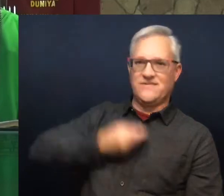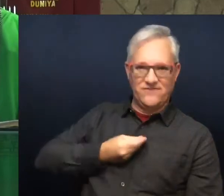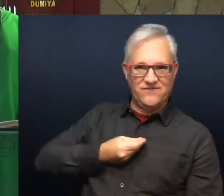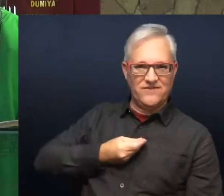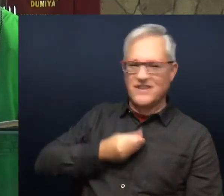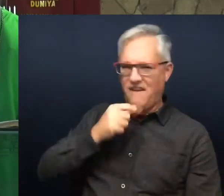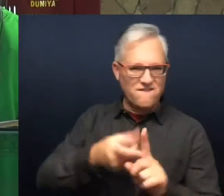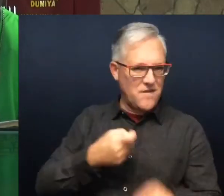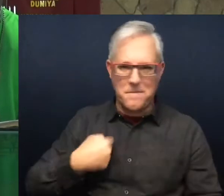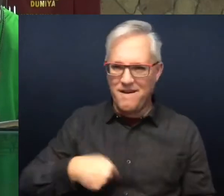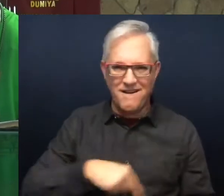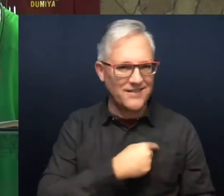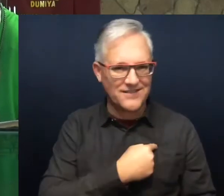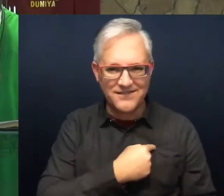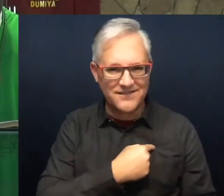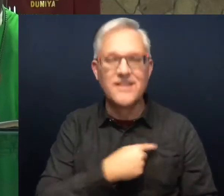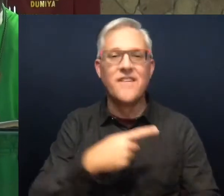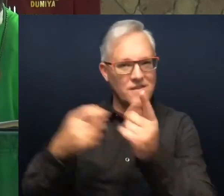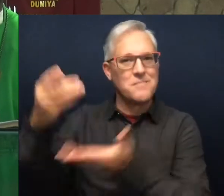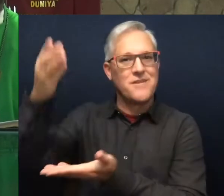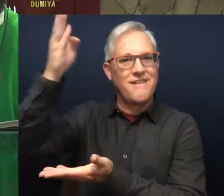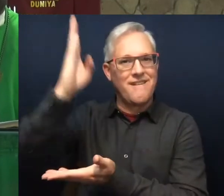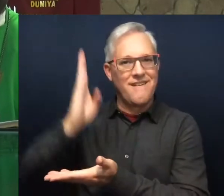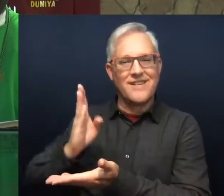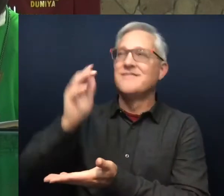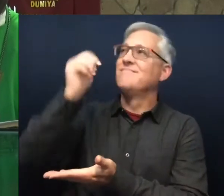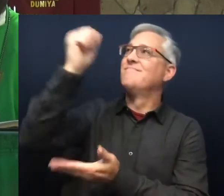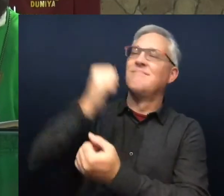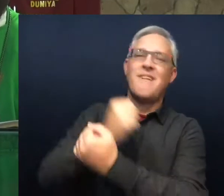It is found in God, God who is